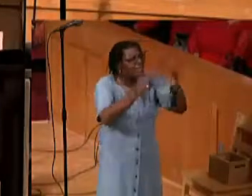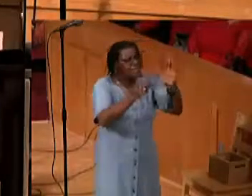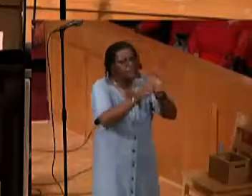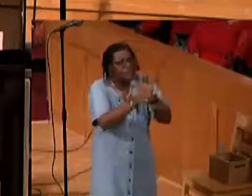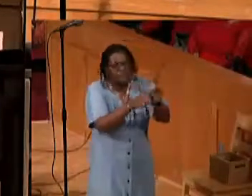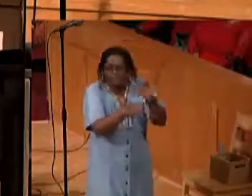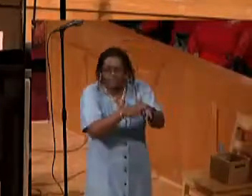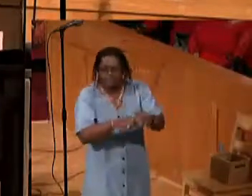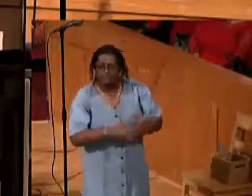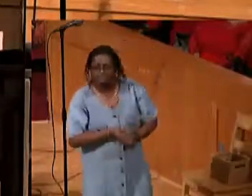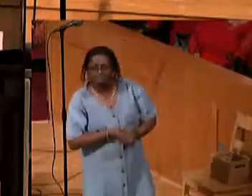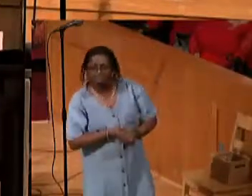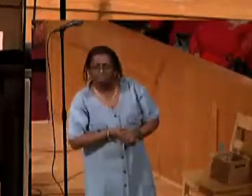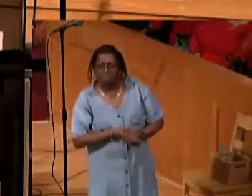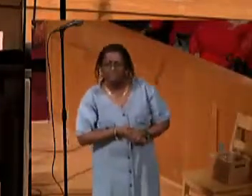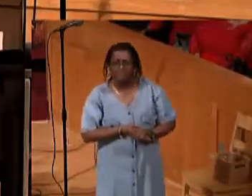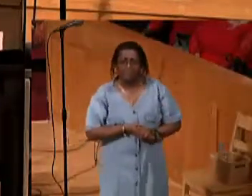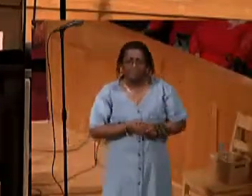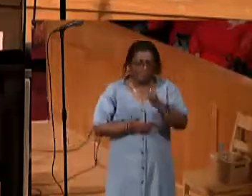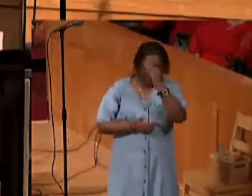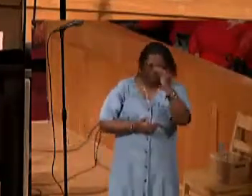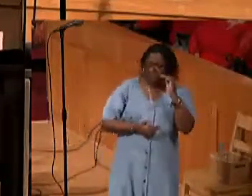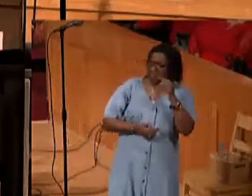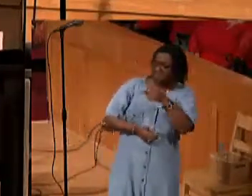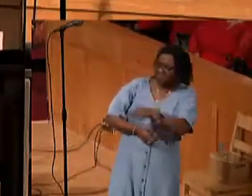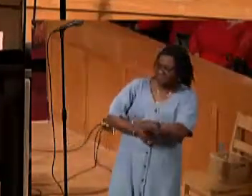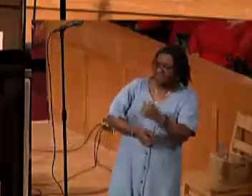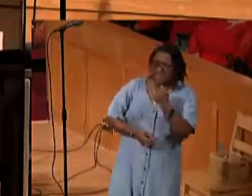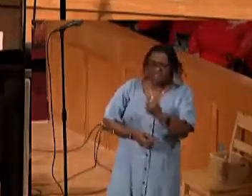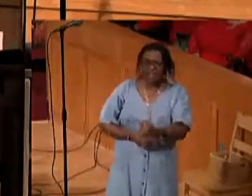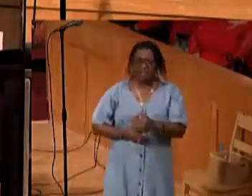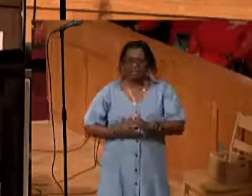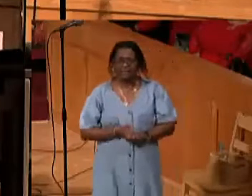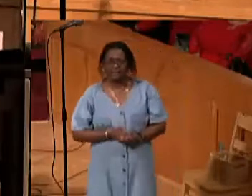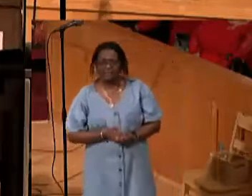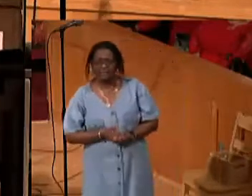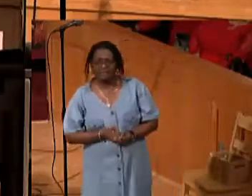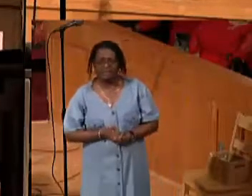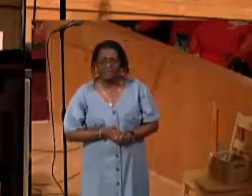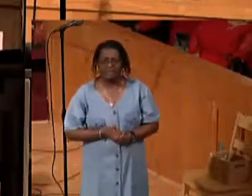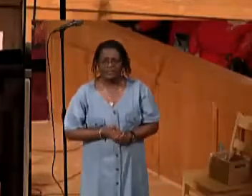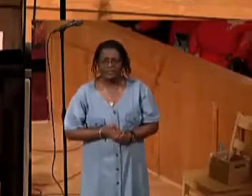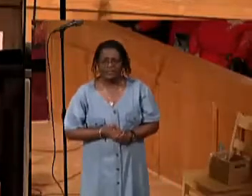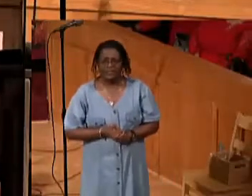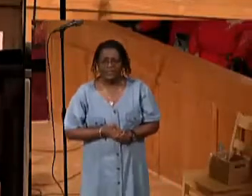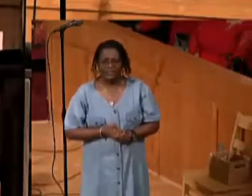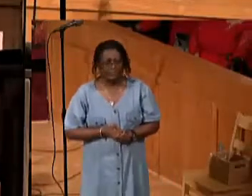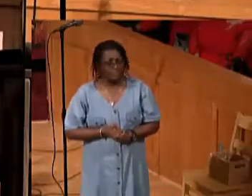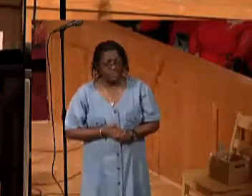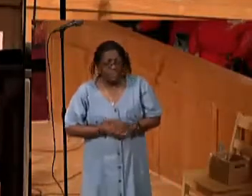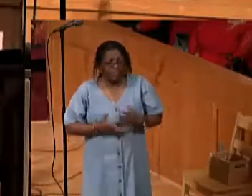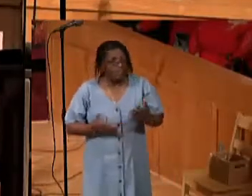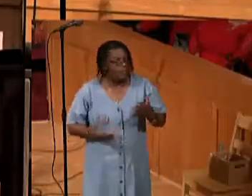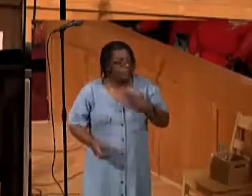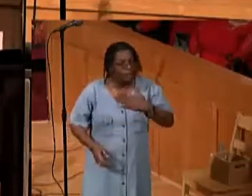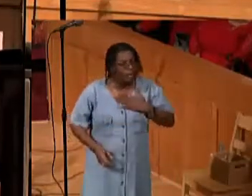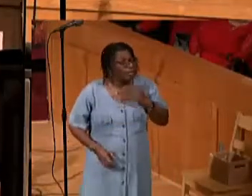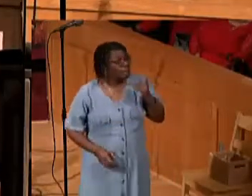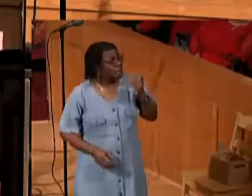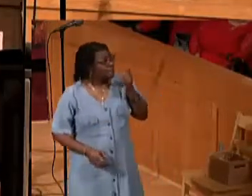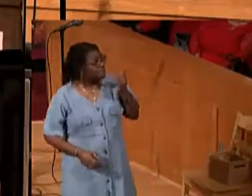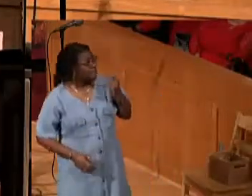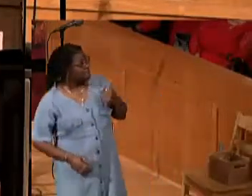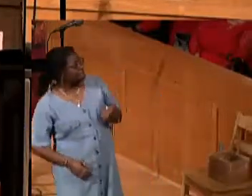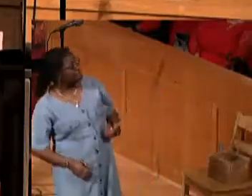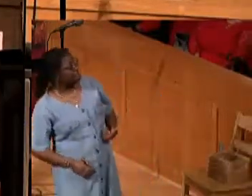That's all Mary was saying. She said in a few verses earlier, why? How is it that you favored me?